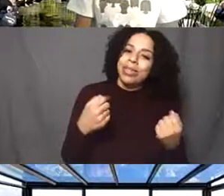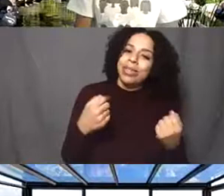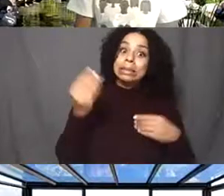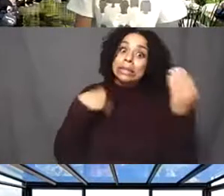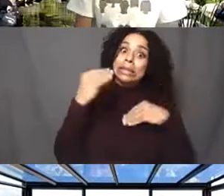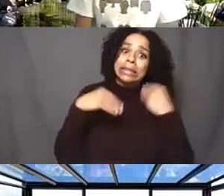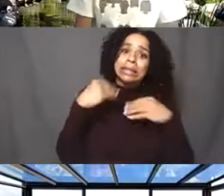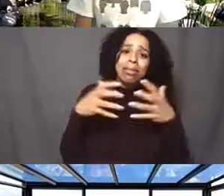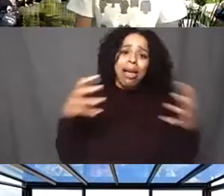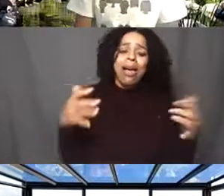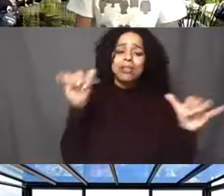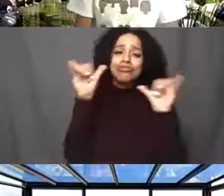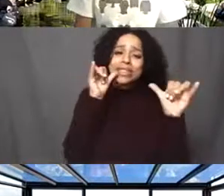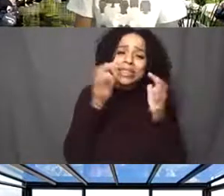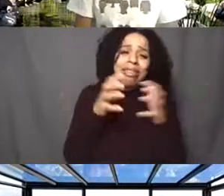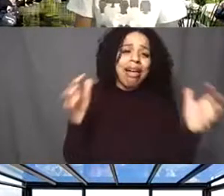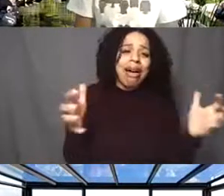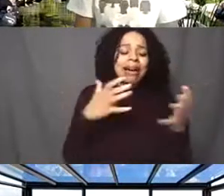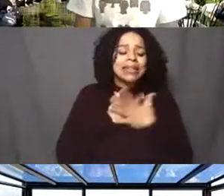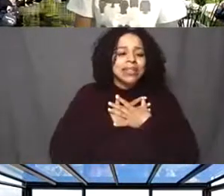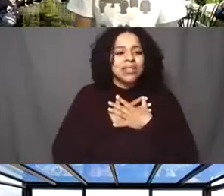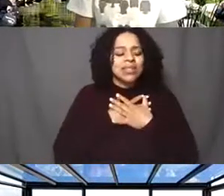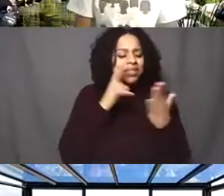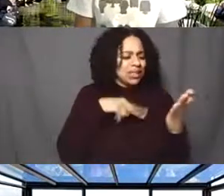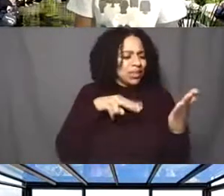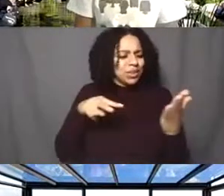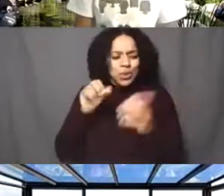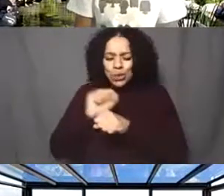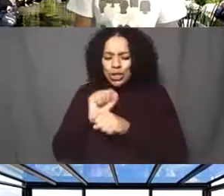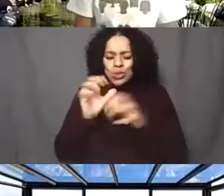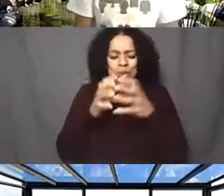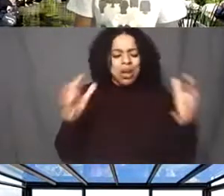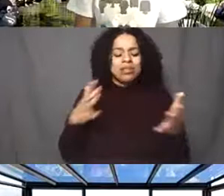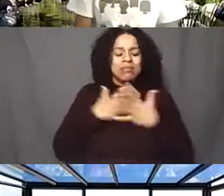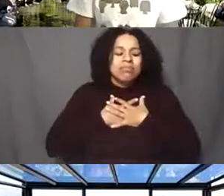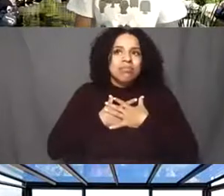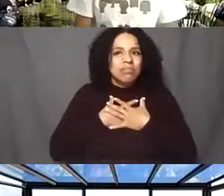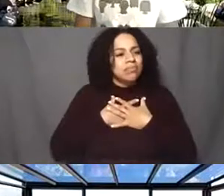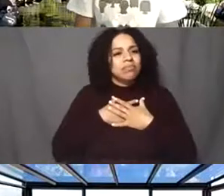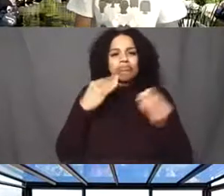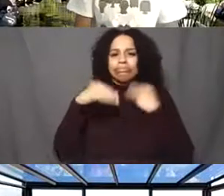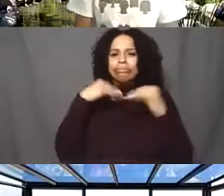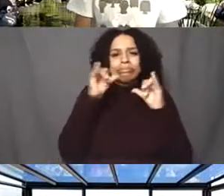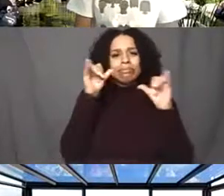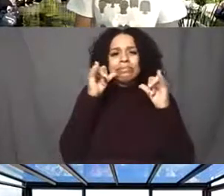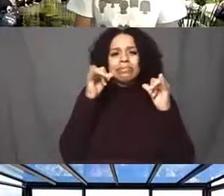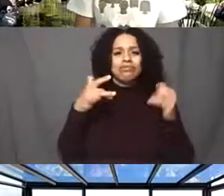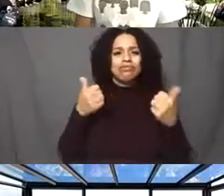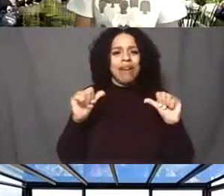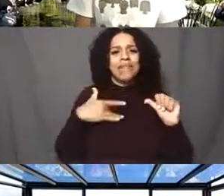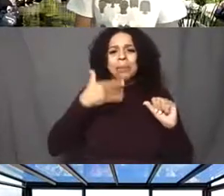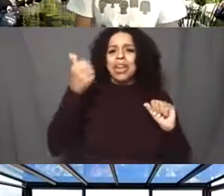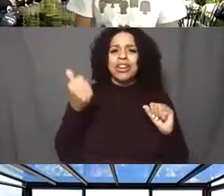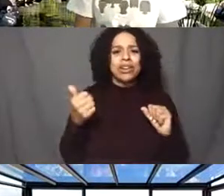a lot. I felt a really heavy burden on how do you do this